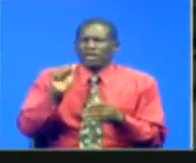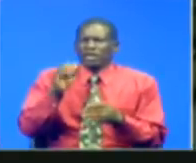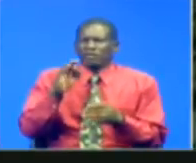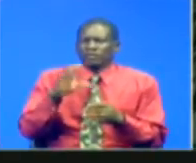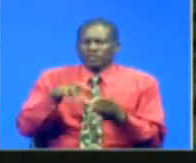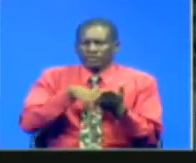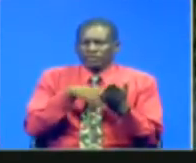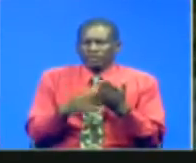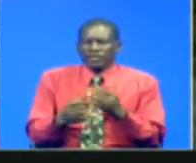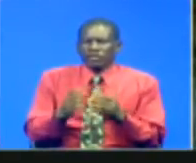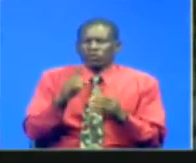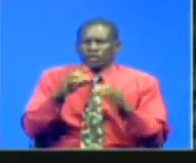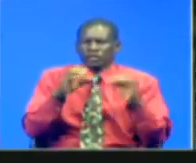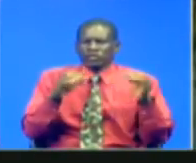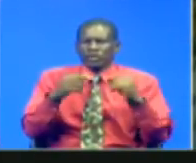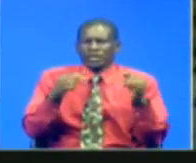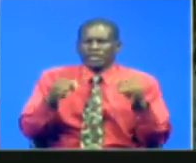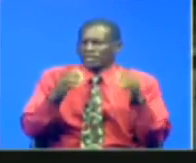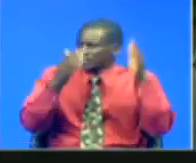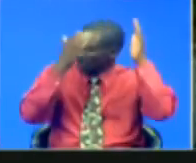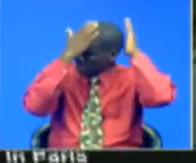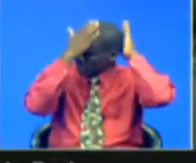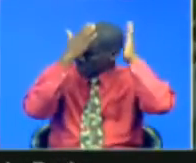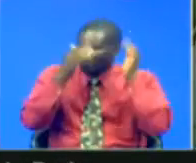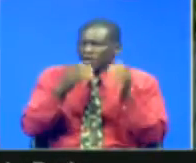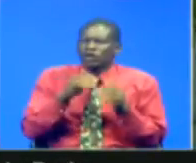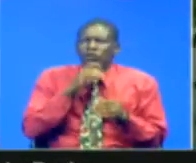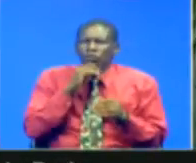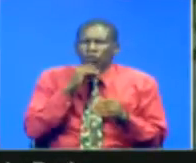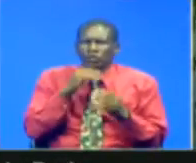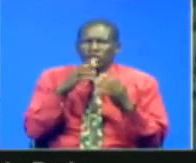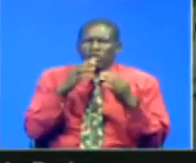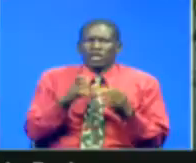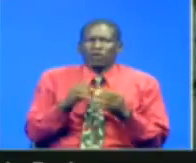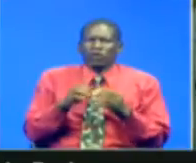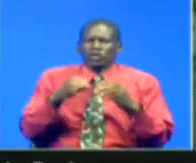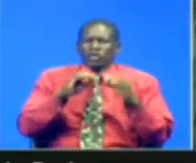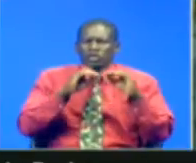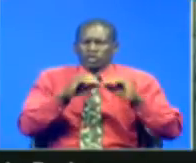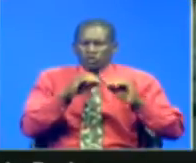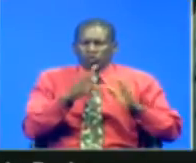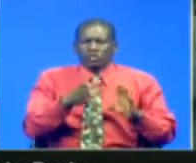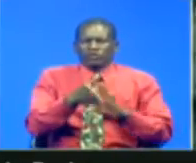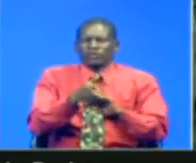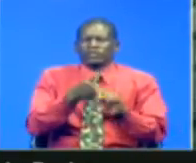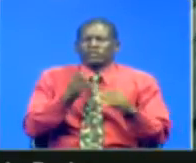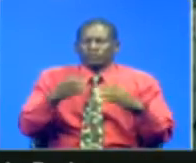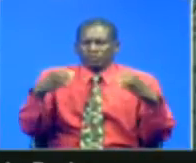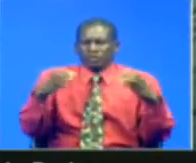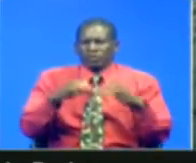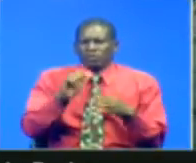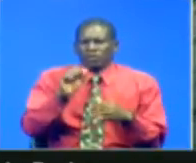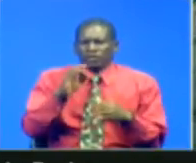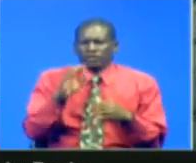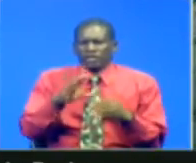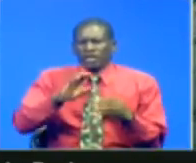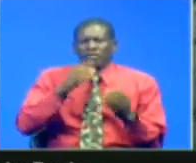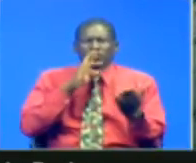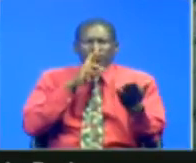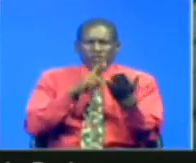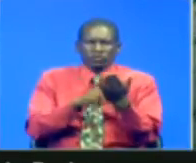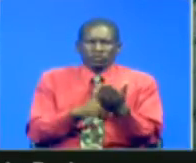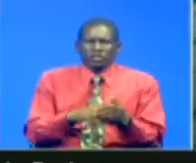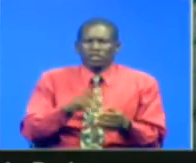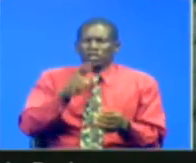to Kakamega Homeboyz. This came in the wake of news that head coach Stewart Hall had resigned from the club. In other results, Nzoia Sugar